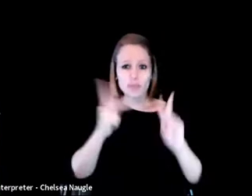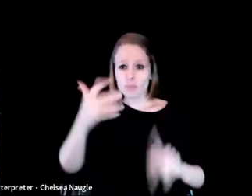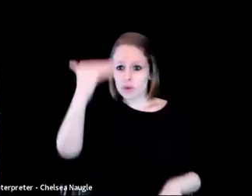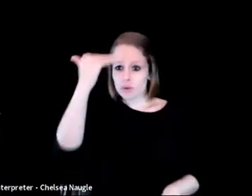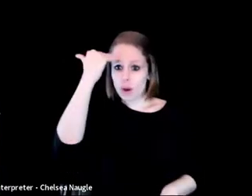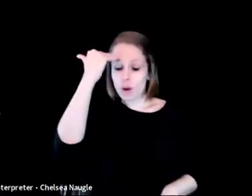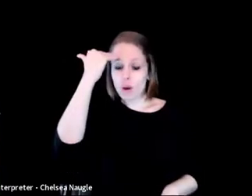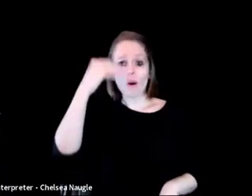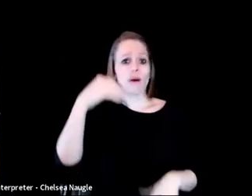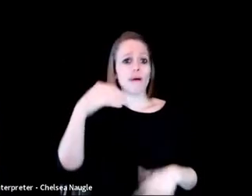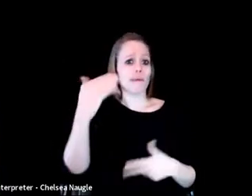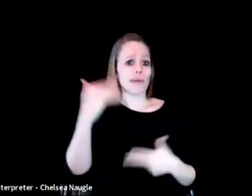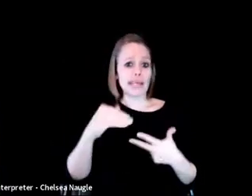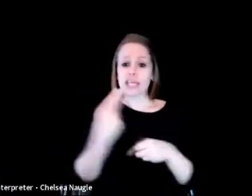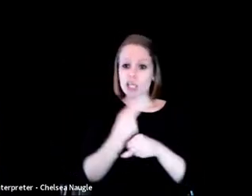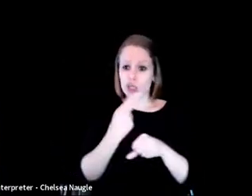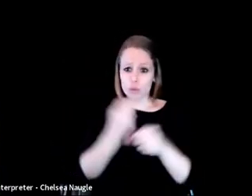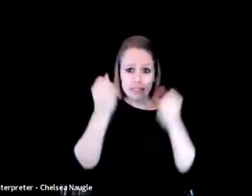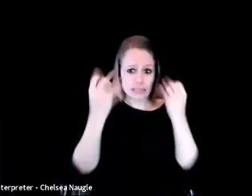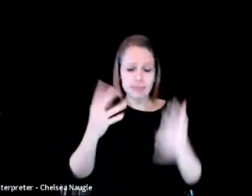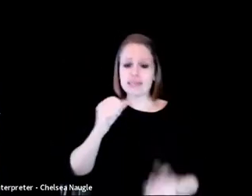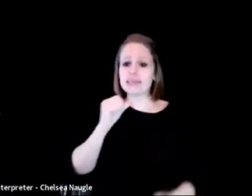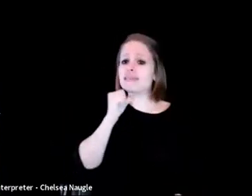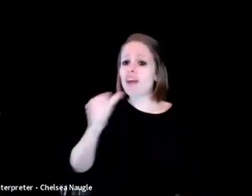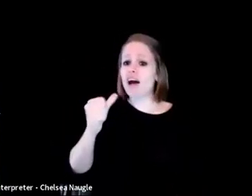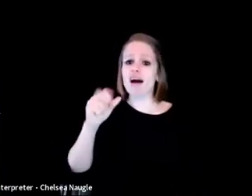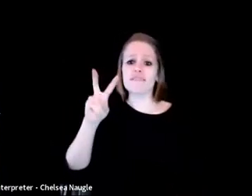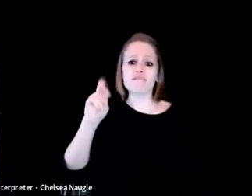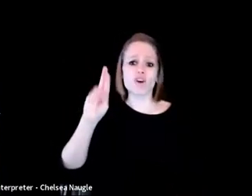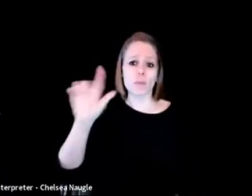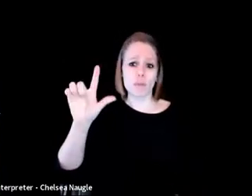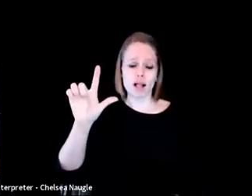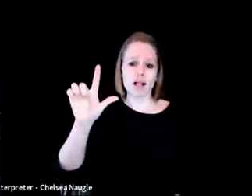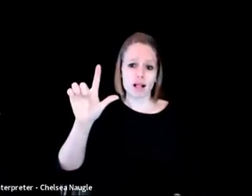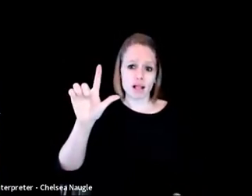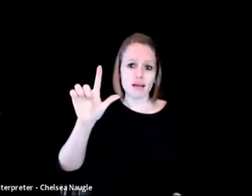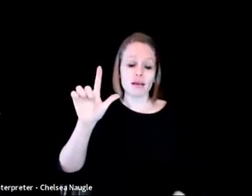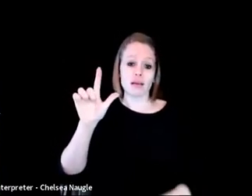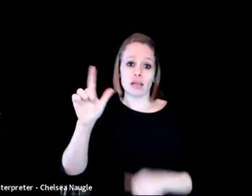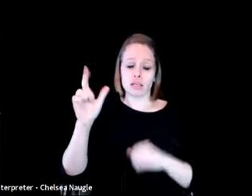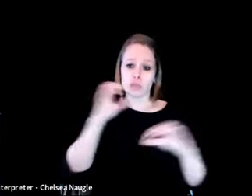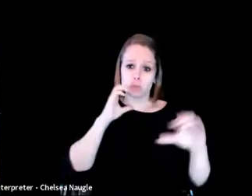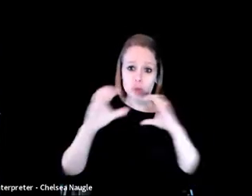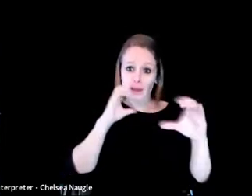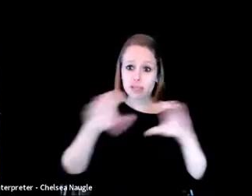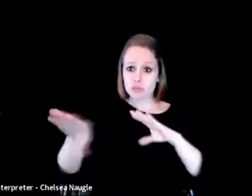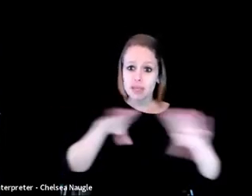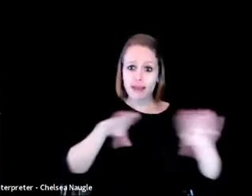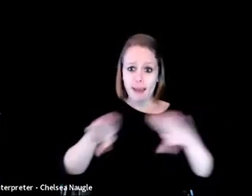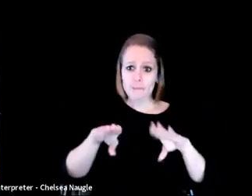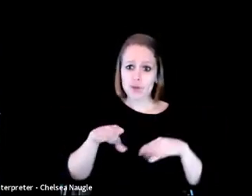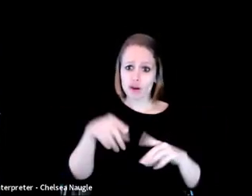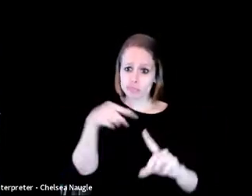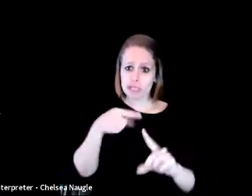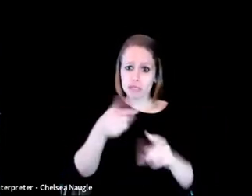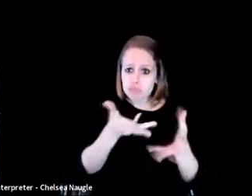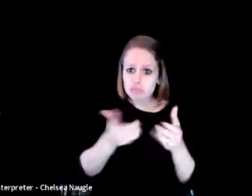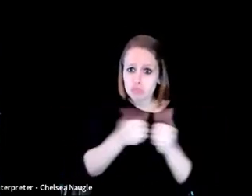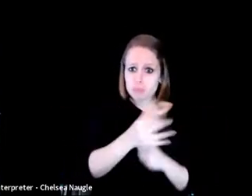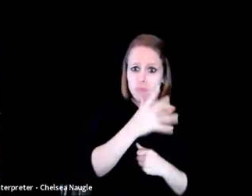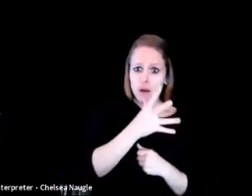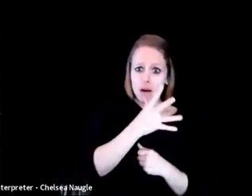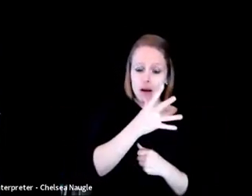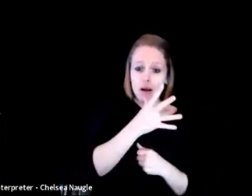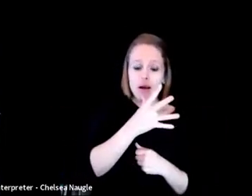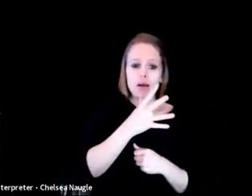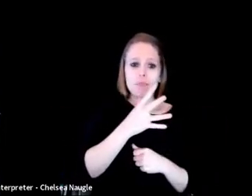using a lot of nonverbal communicative behavior to interact and let his mom know what he was doing. And he doesn't have